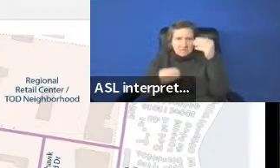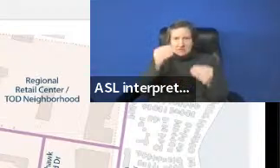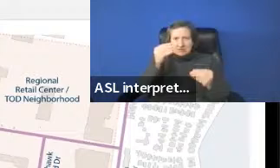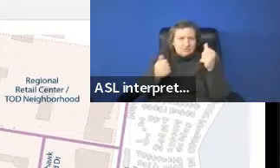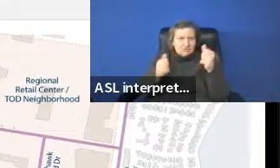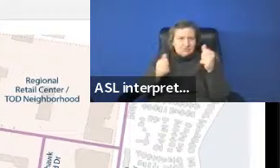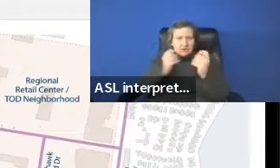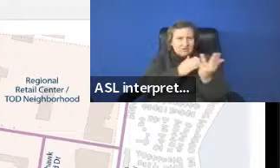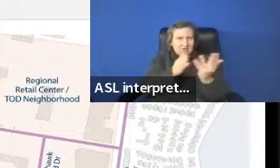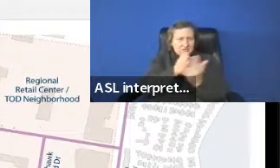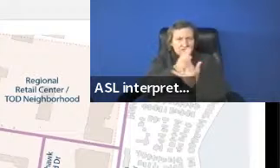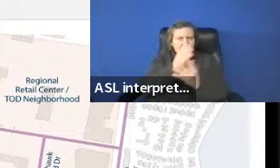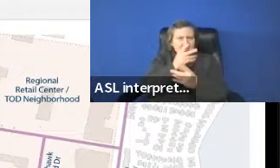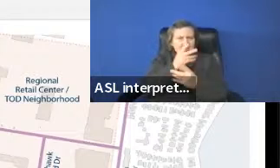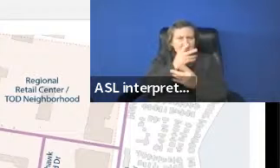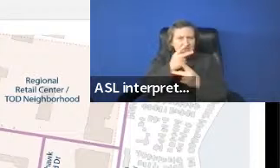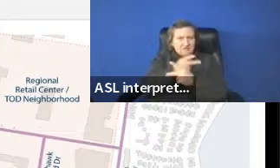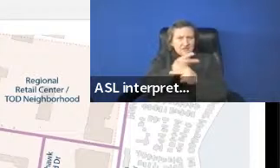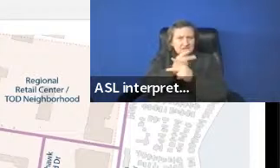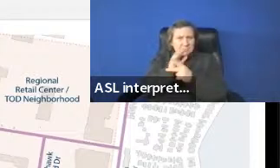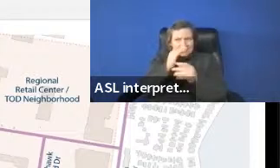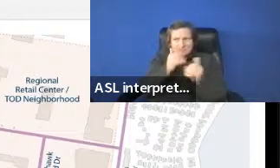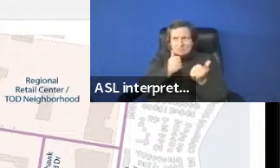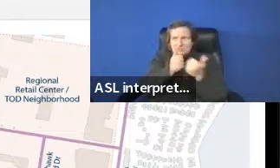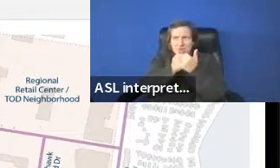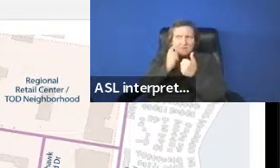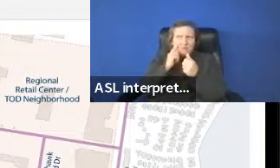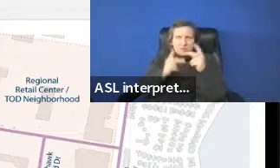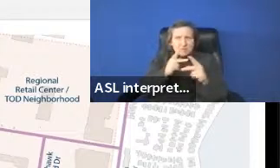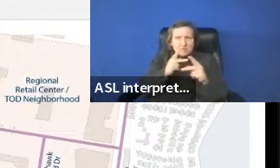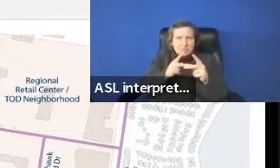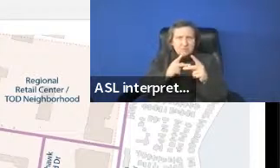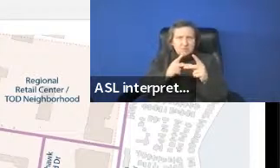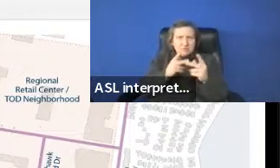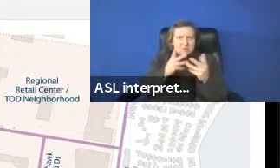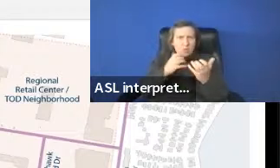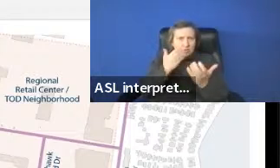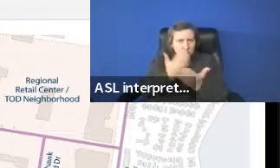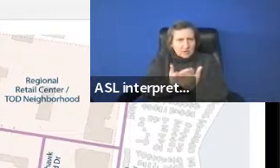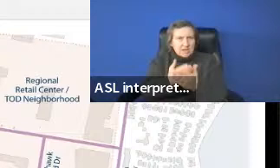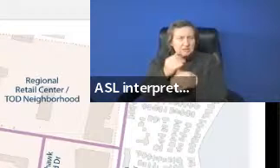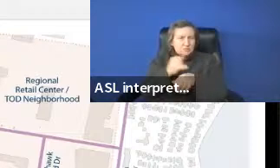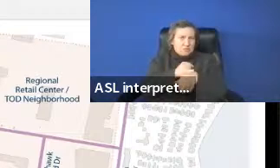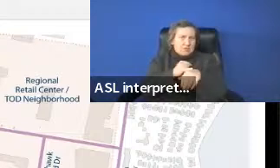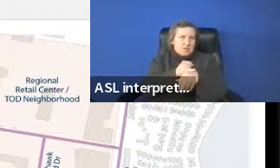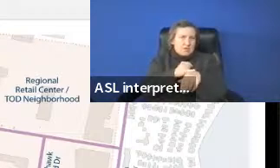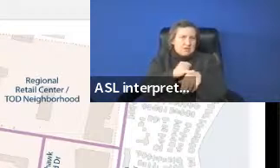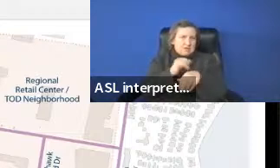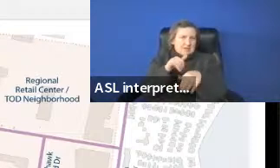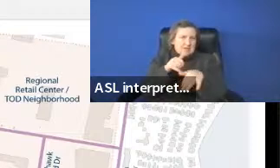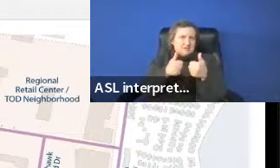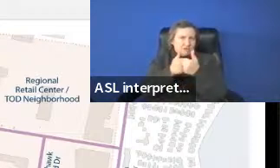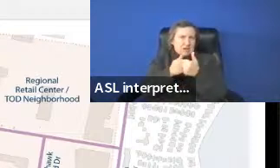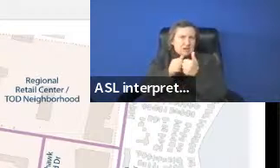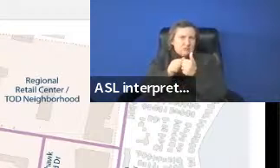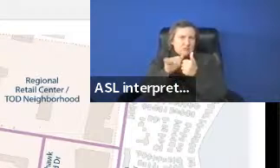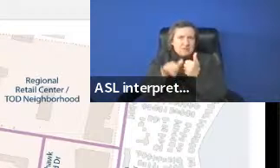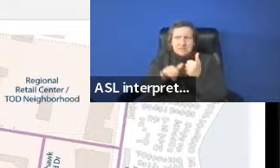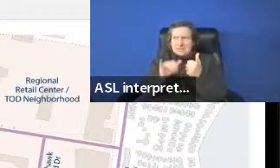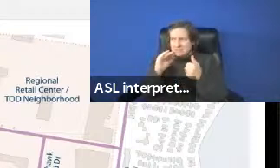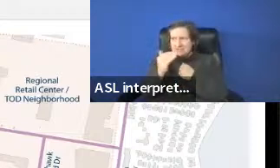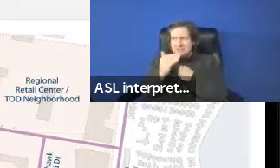this. Seems a little challenging for people who just want to get to the island. That's the challenge with this scheme, it seems.